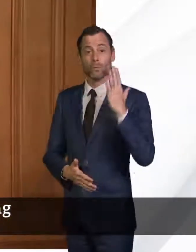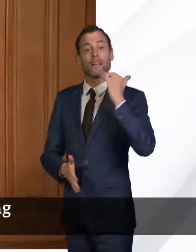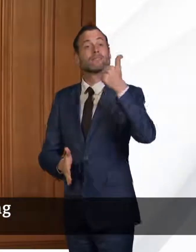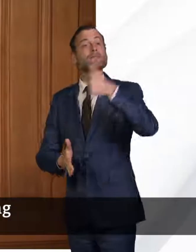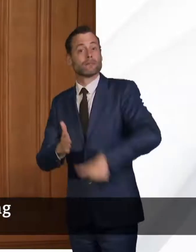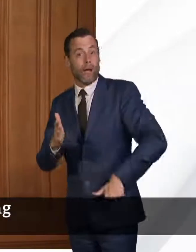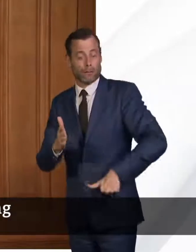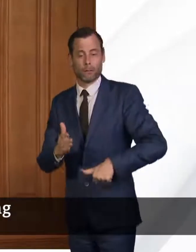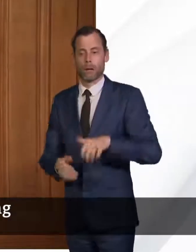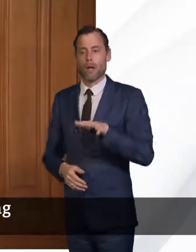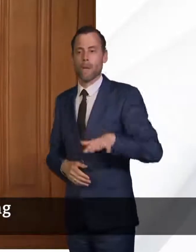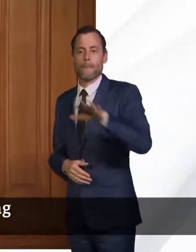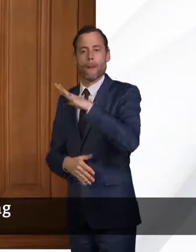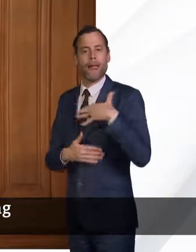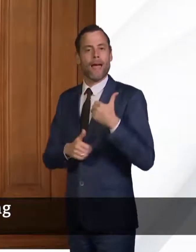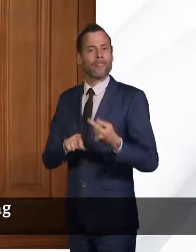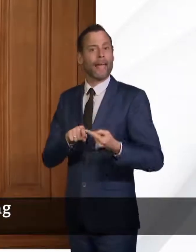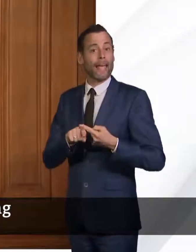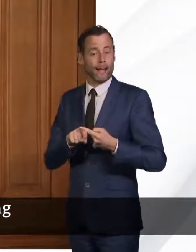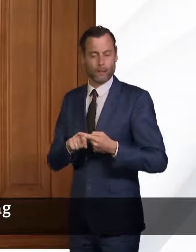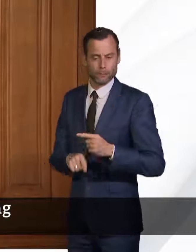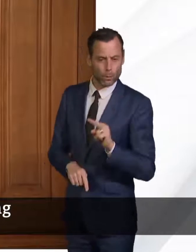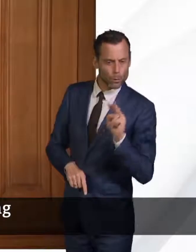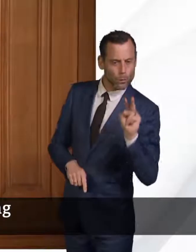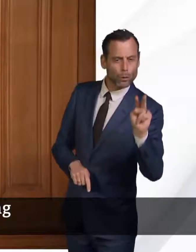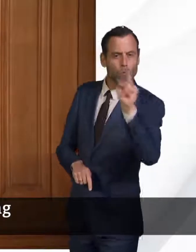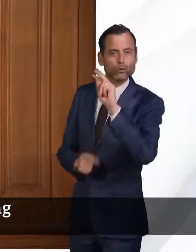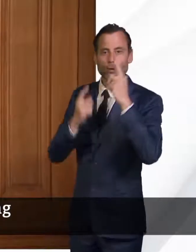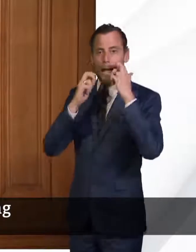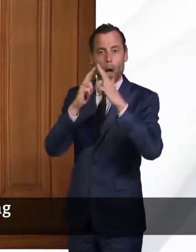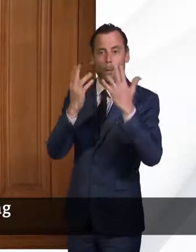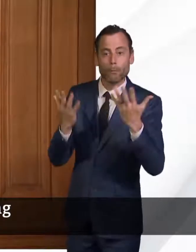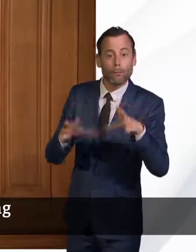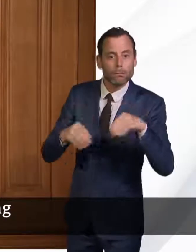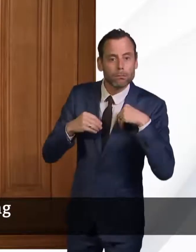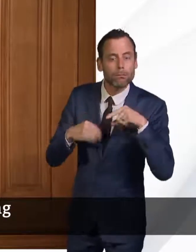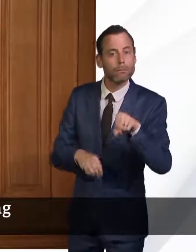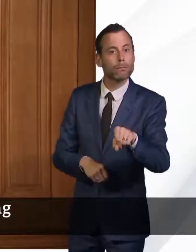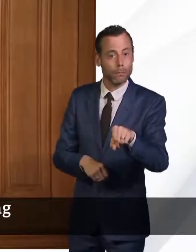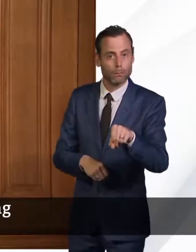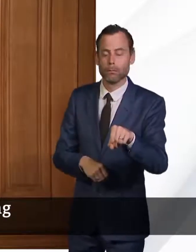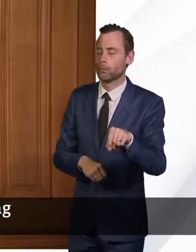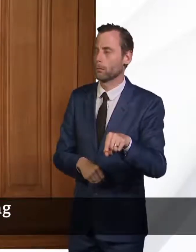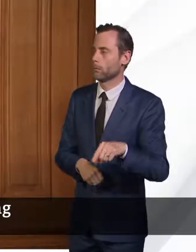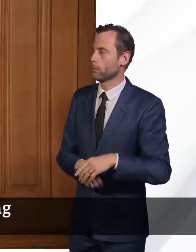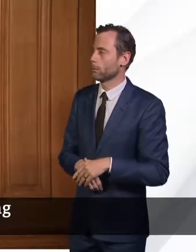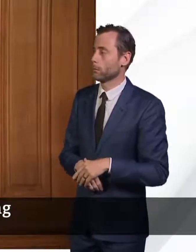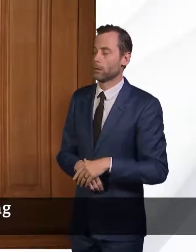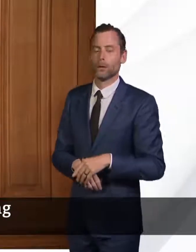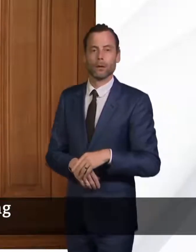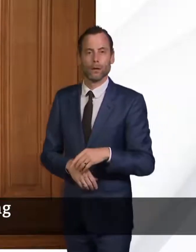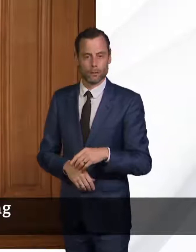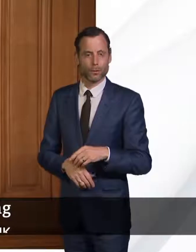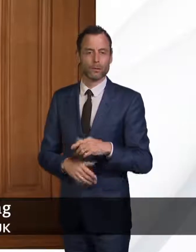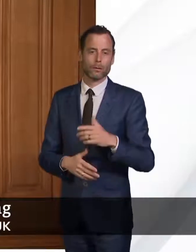been investigating any outbreaks of coronavirus in care homes, and the approach there would be to test a